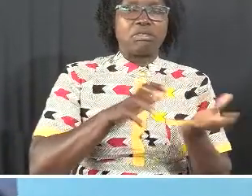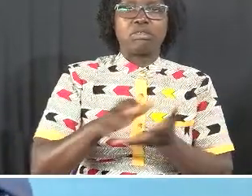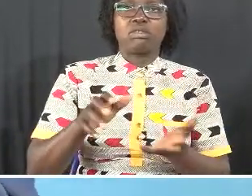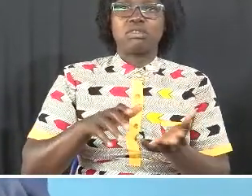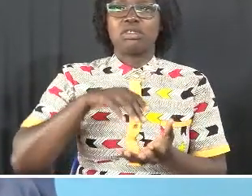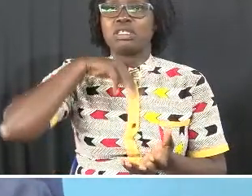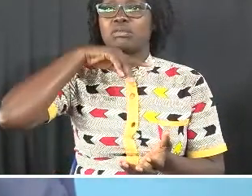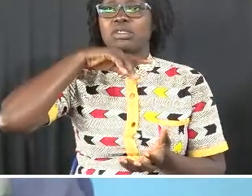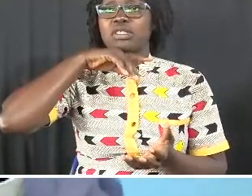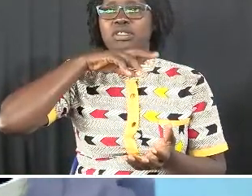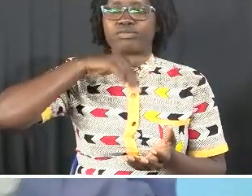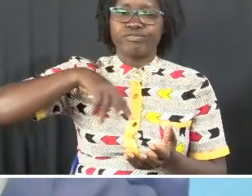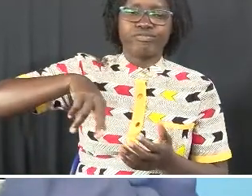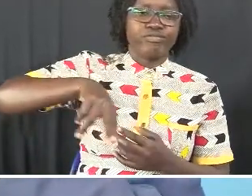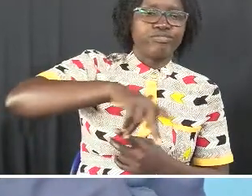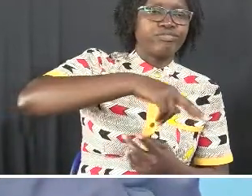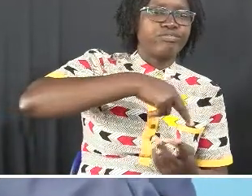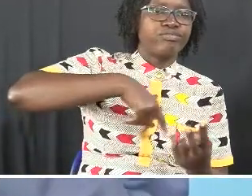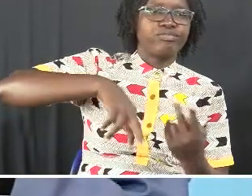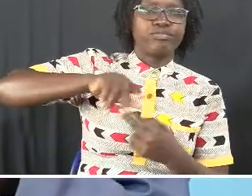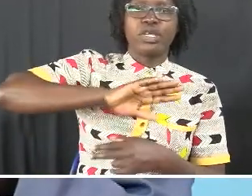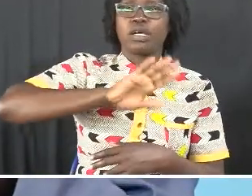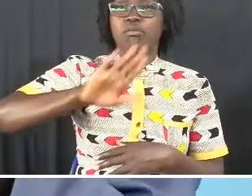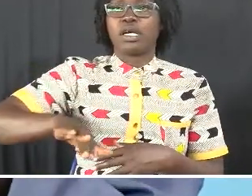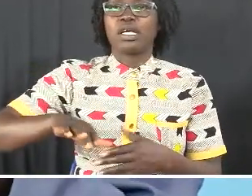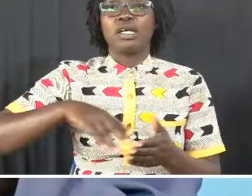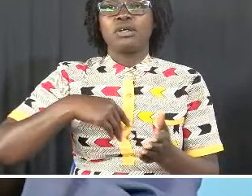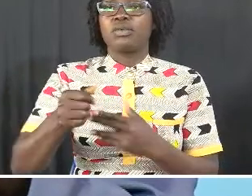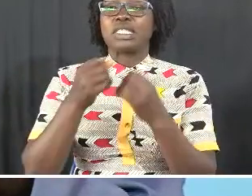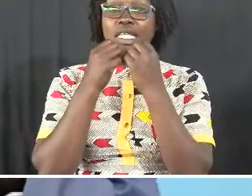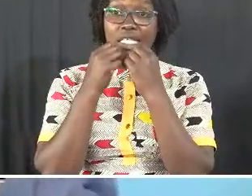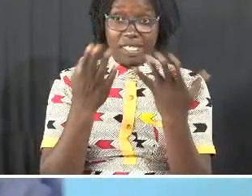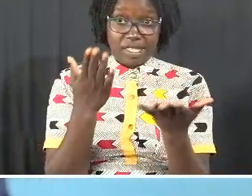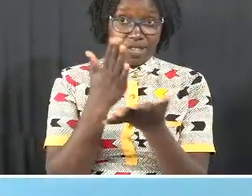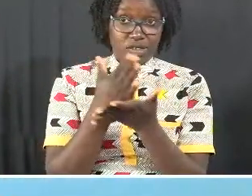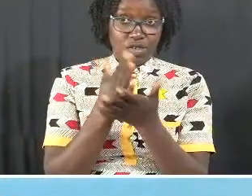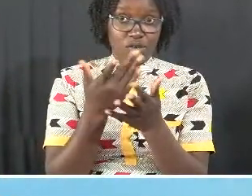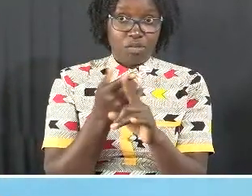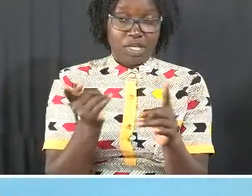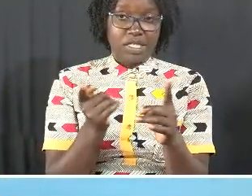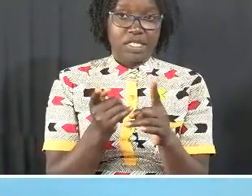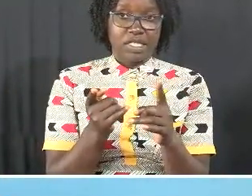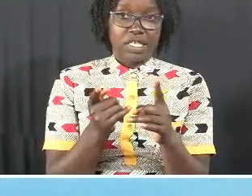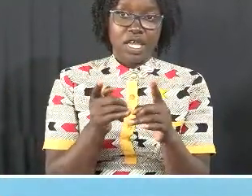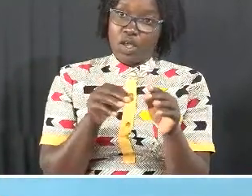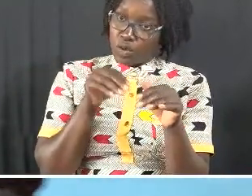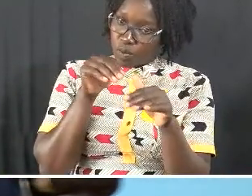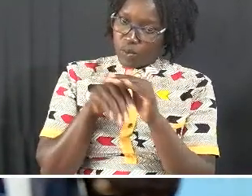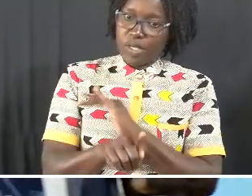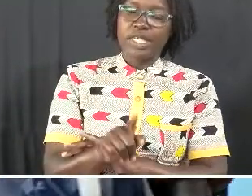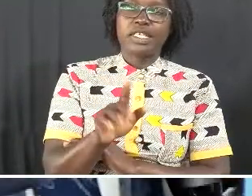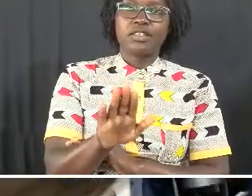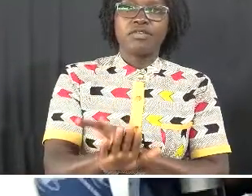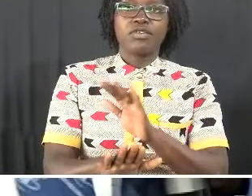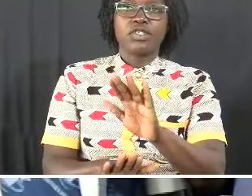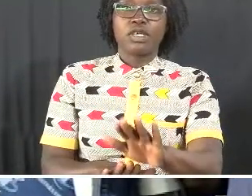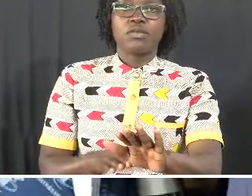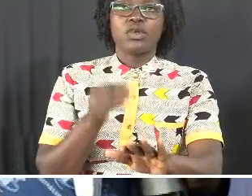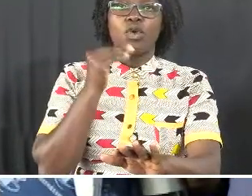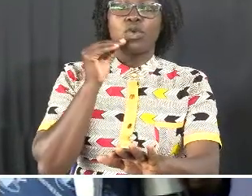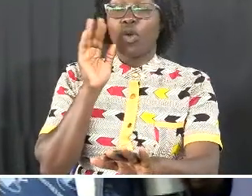they just went around us and went back. We didn't sell anything, of course, but at least we managed to walk a few steps into that